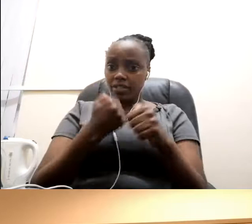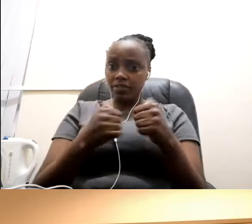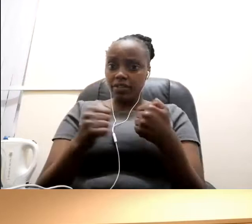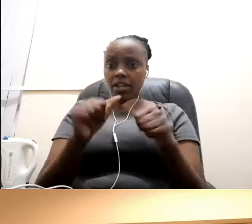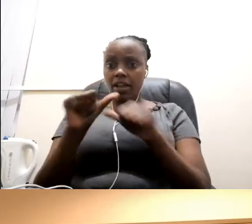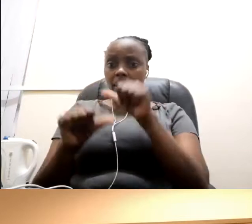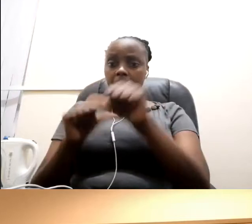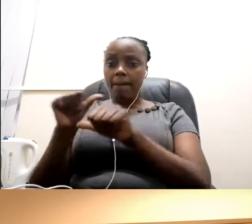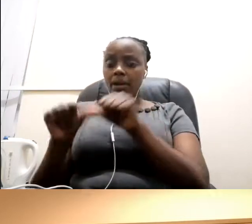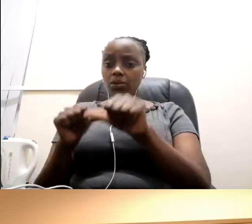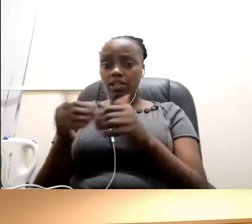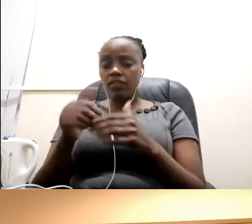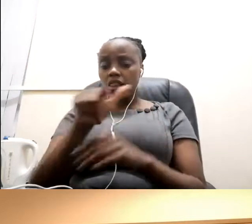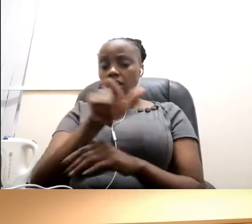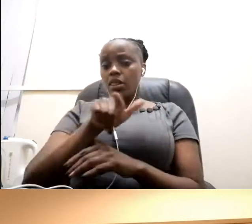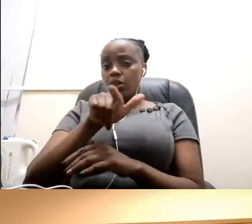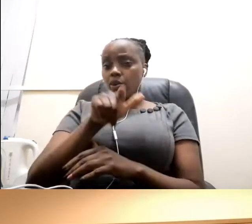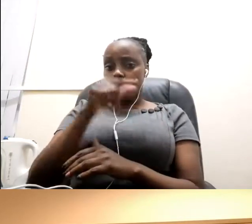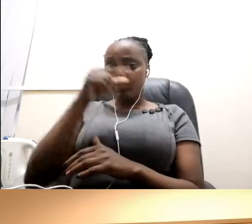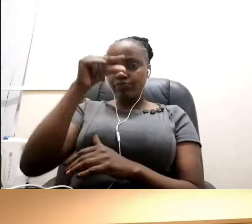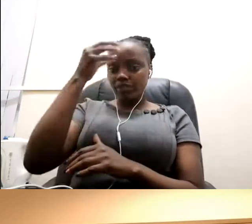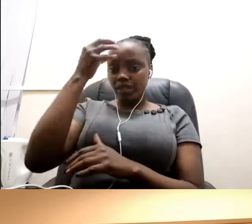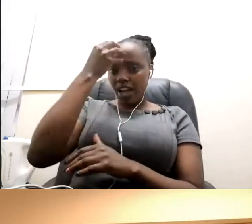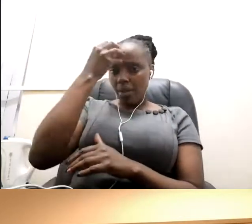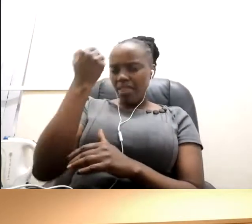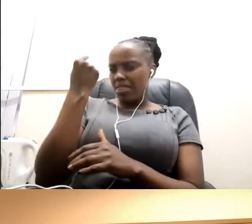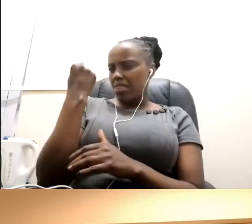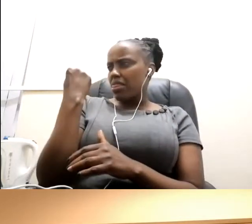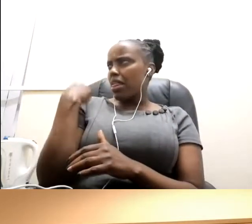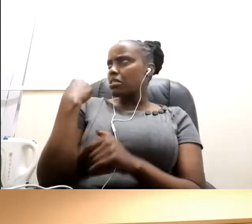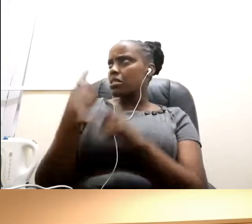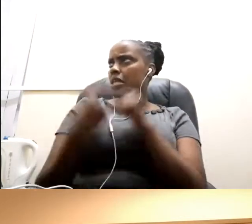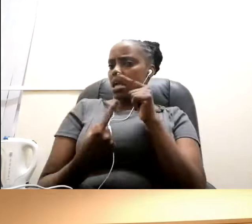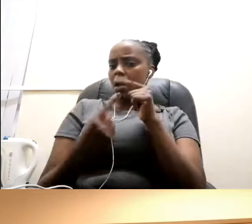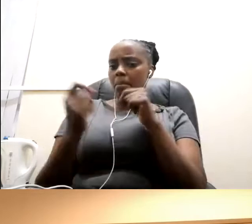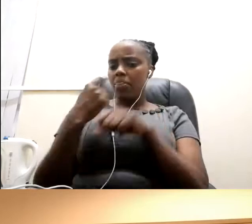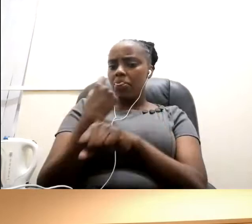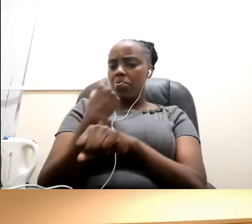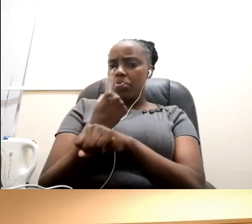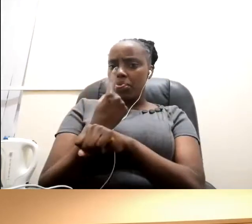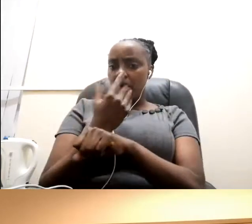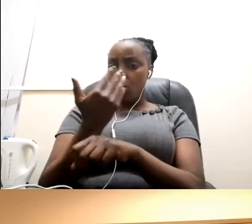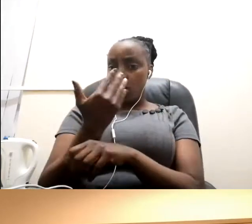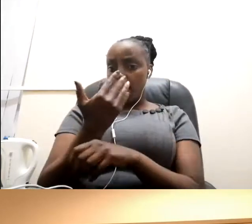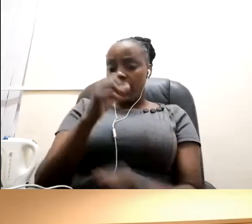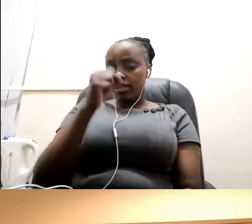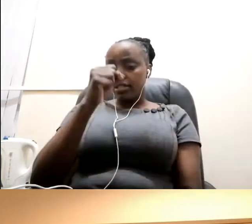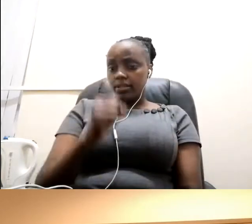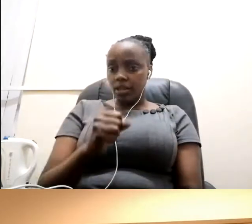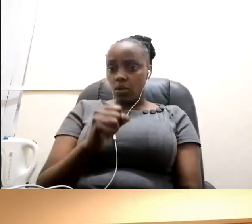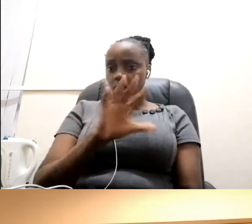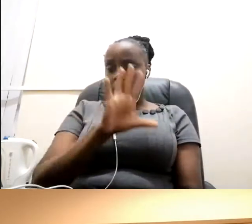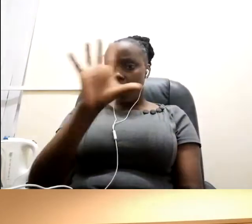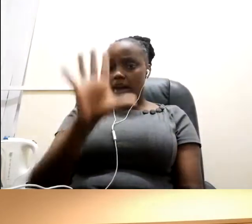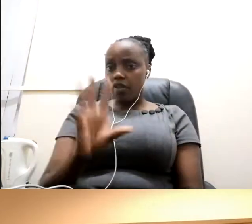local governments. Last year in November was in South Africa, the